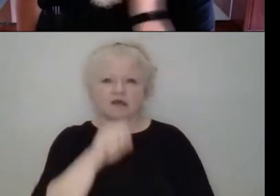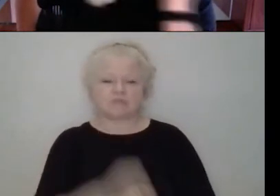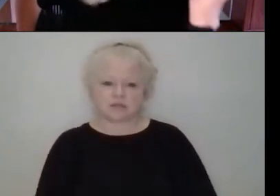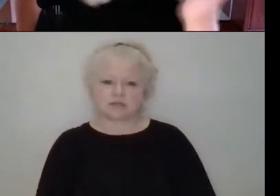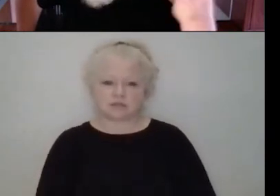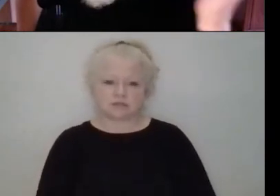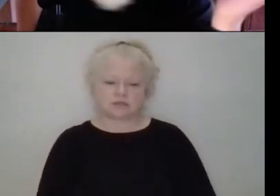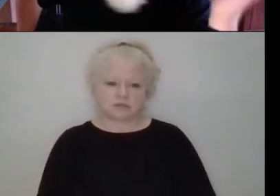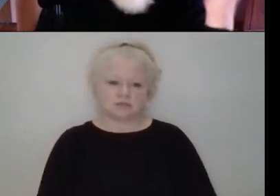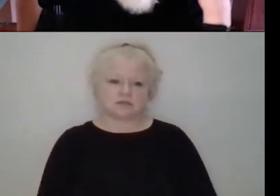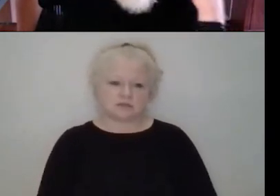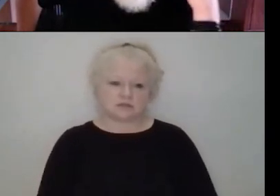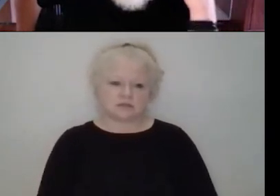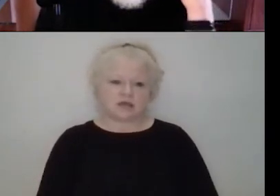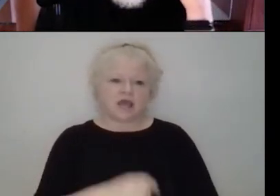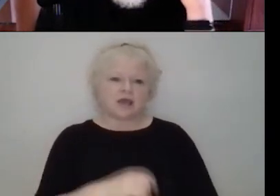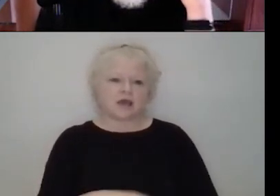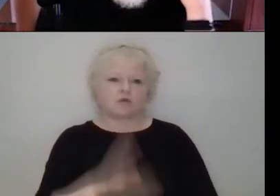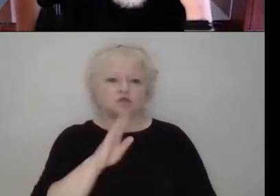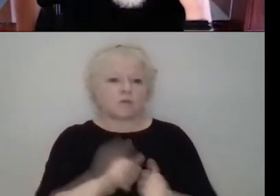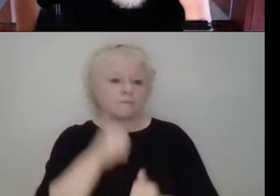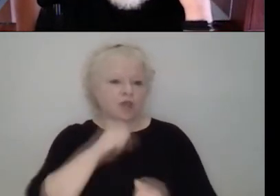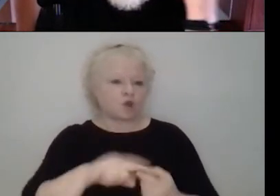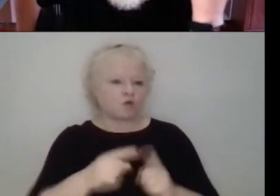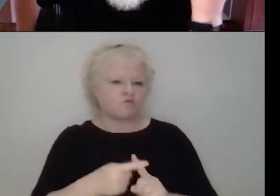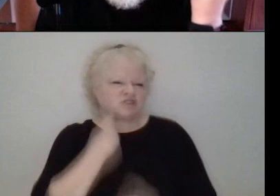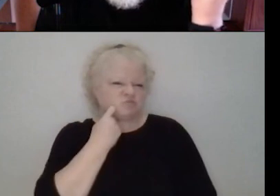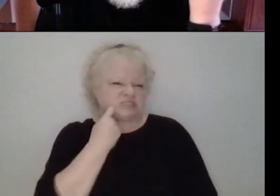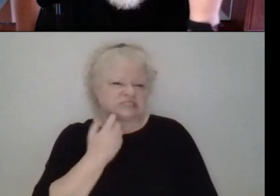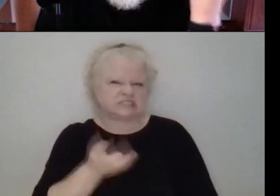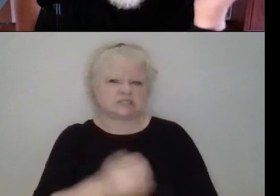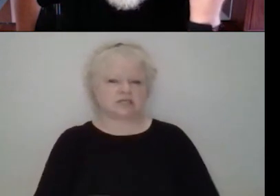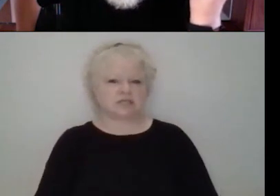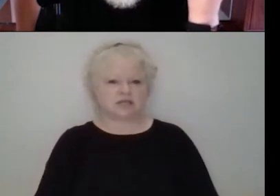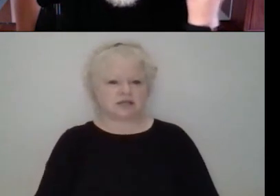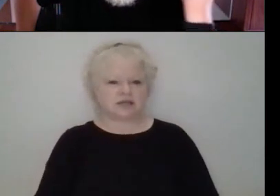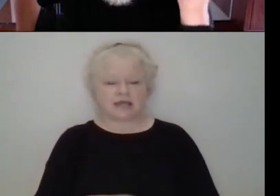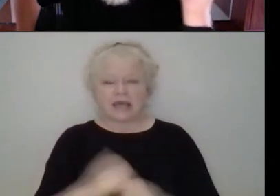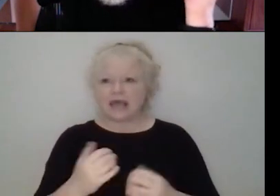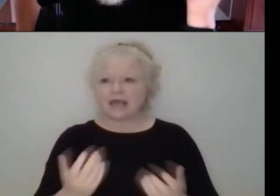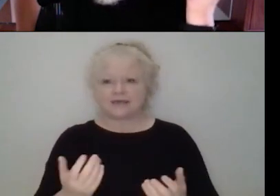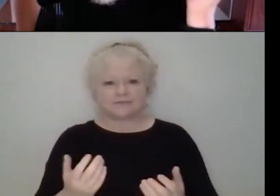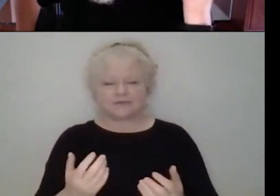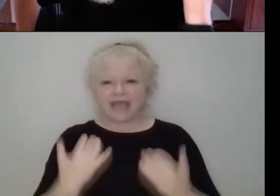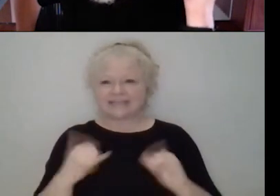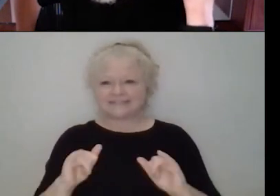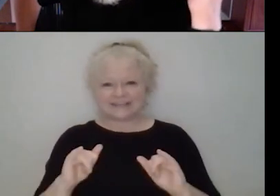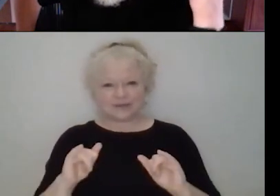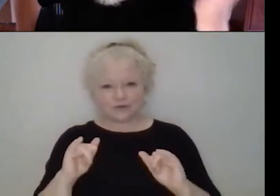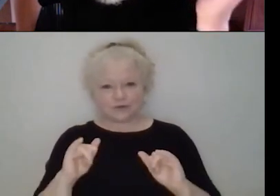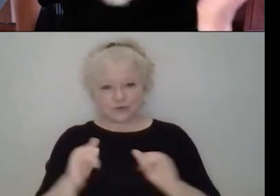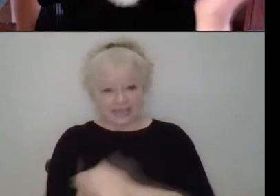I really, I was telling to my girlfriend a few days ago that I am really still waking up every day